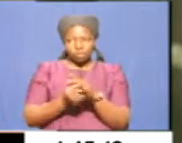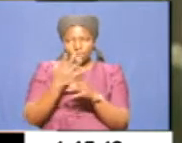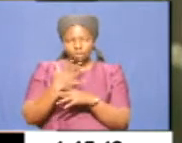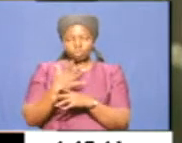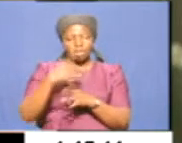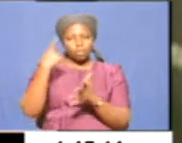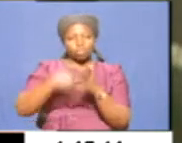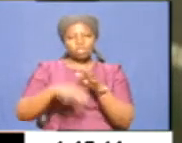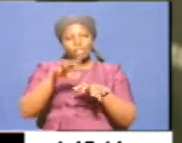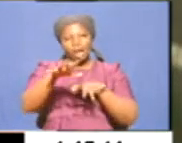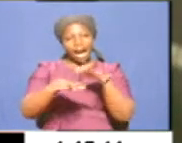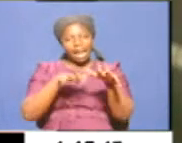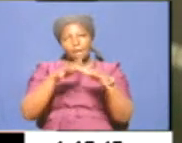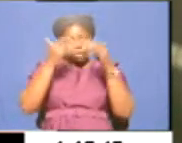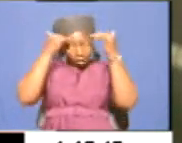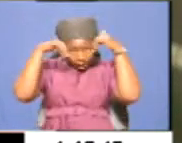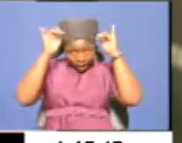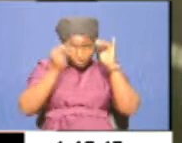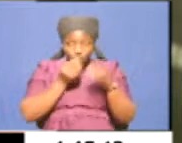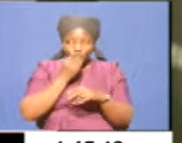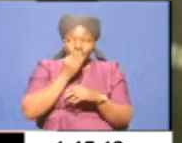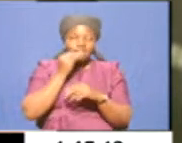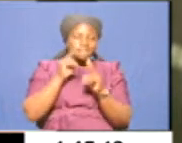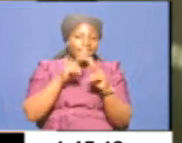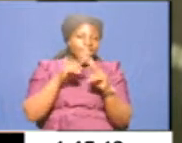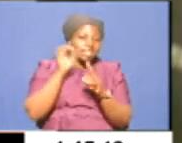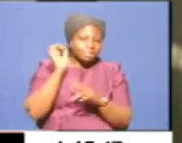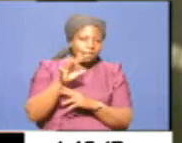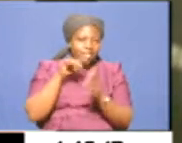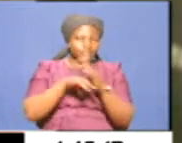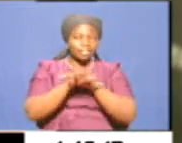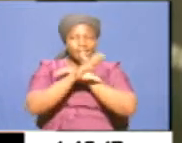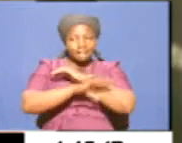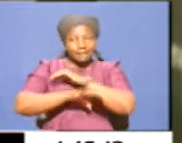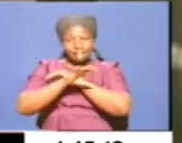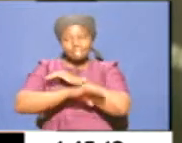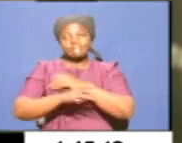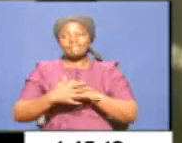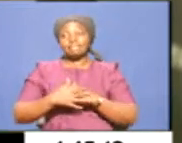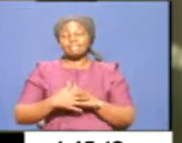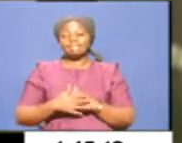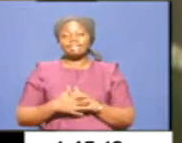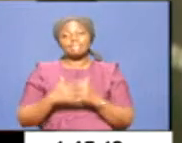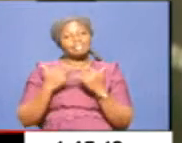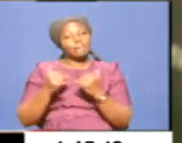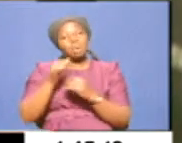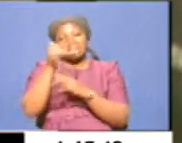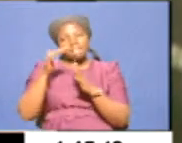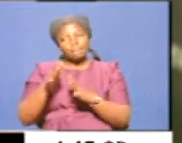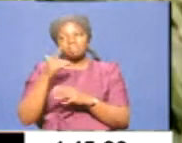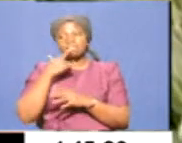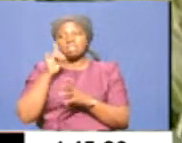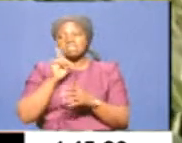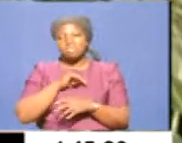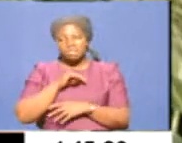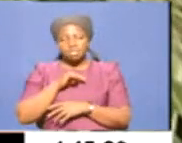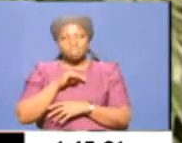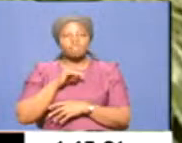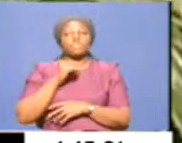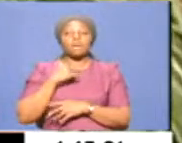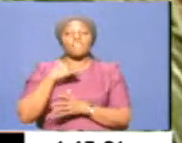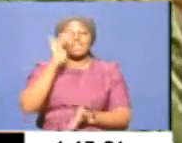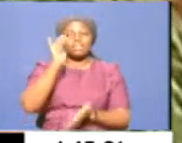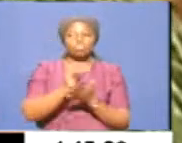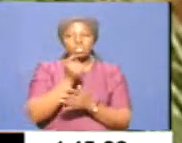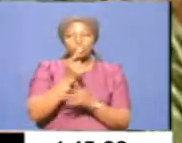in the country, but again, remember, like somebody said, those costs have come down a little, but not enough. Last month, the